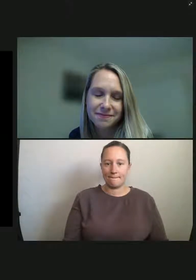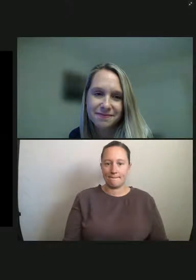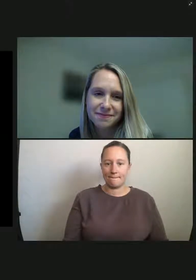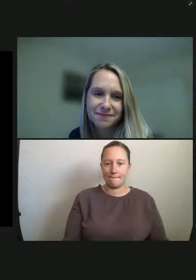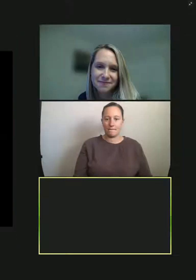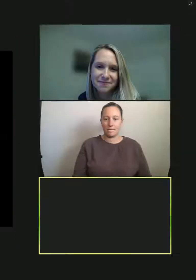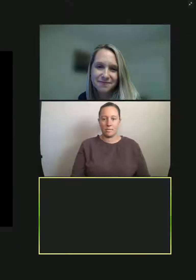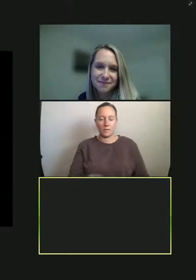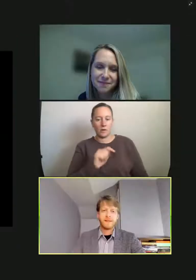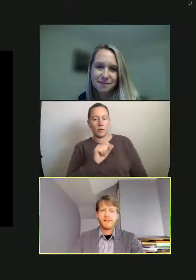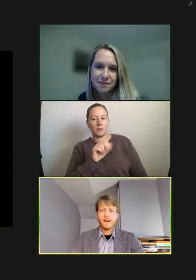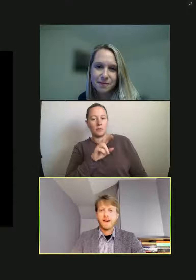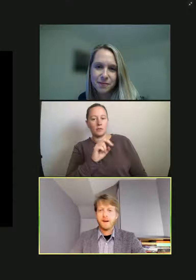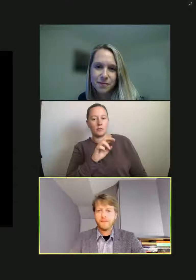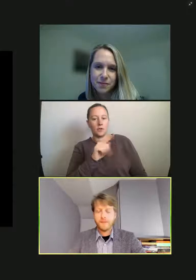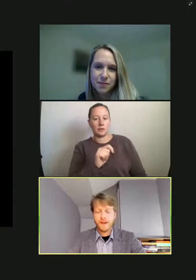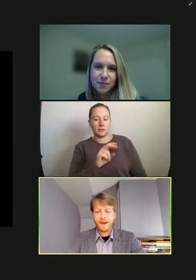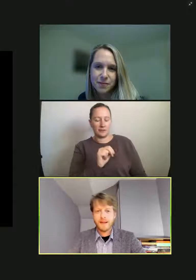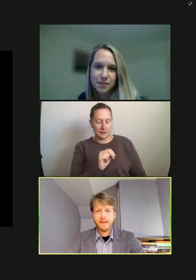Great, thank you so much for that